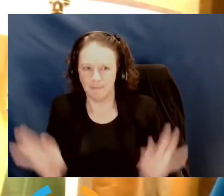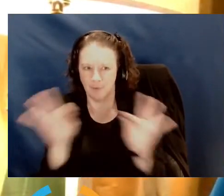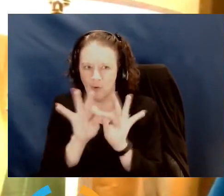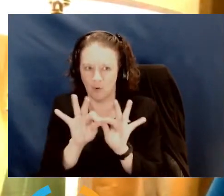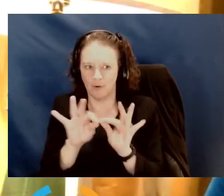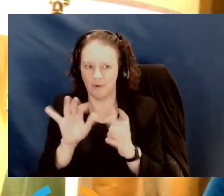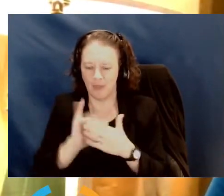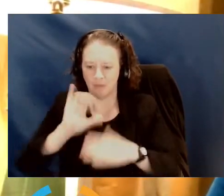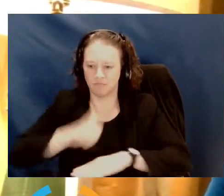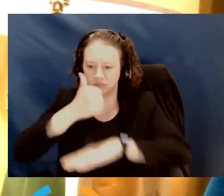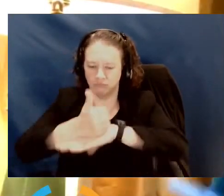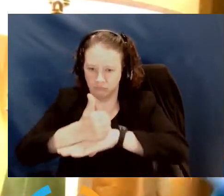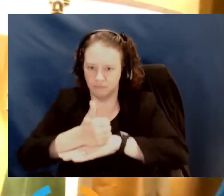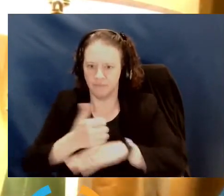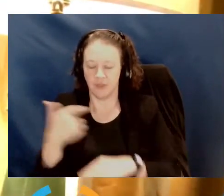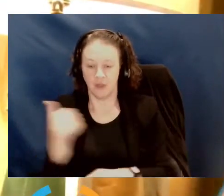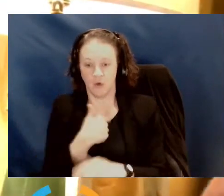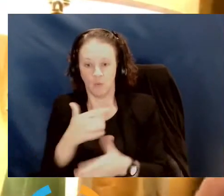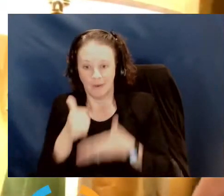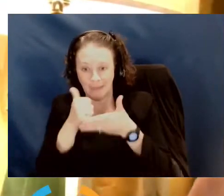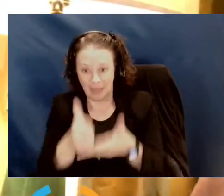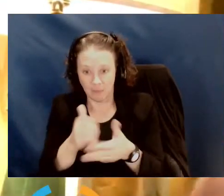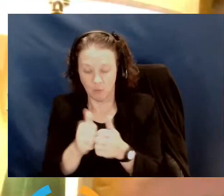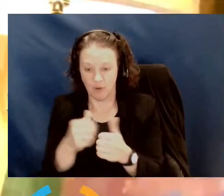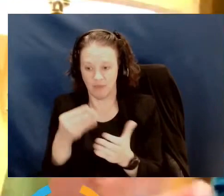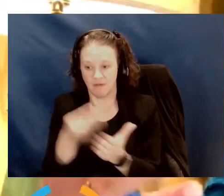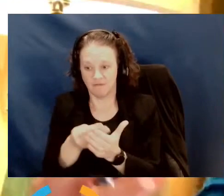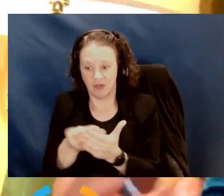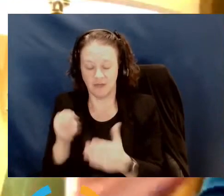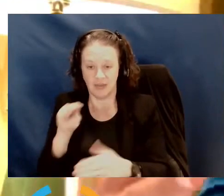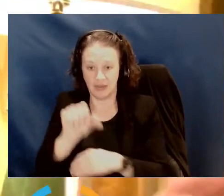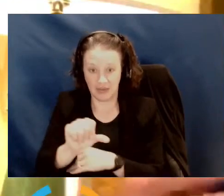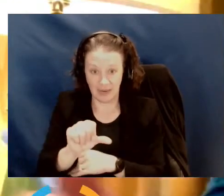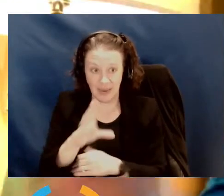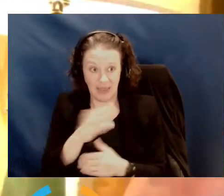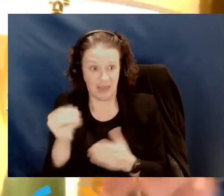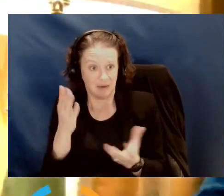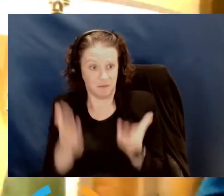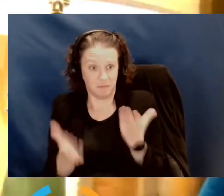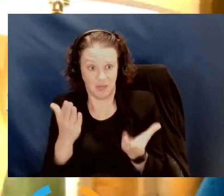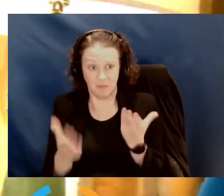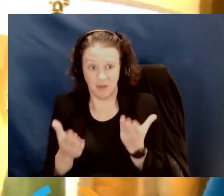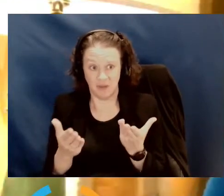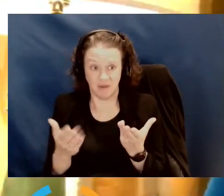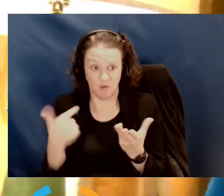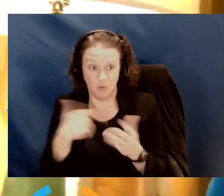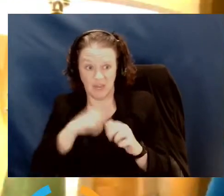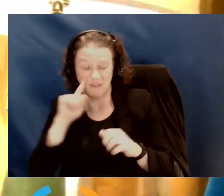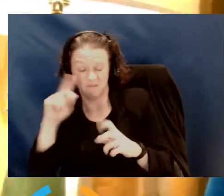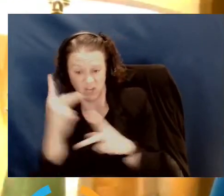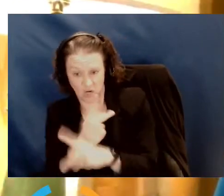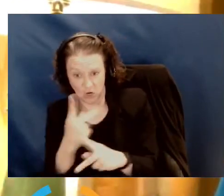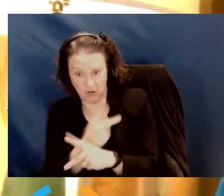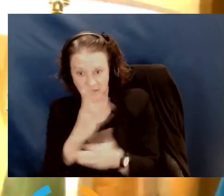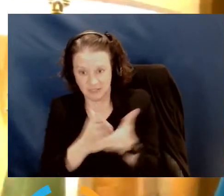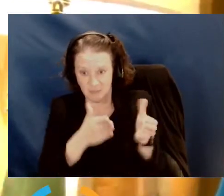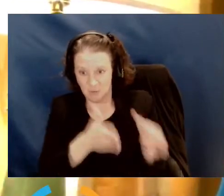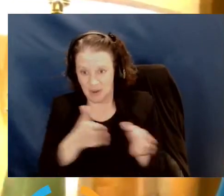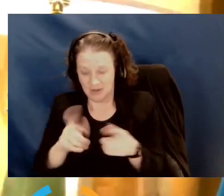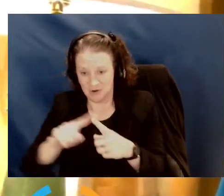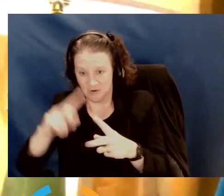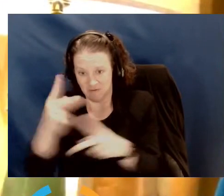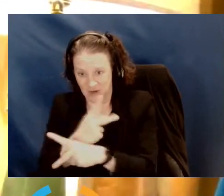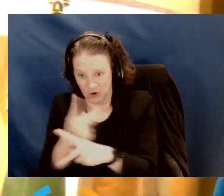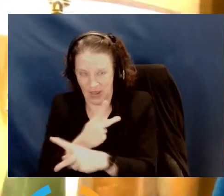place, and we help with the funding, and maybe we'll figure out some way of getting that funding figured out. We're working